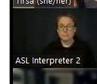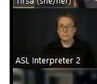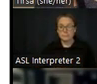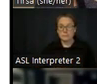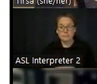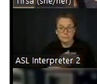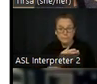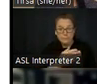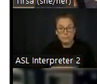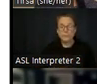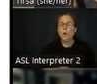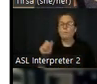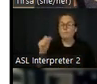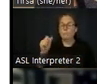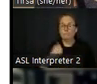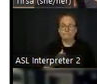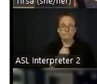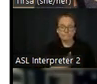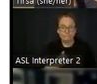Commissioner Sophia? Yeah, sorry about that.